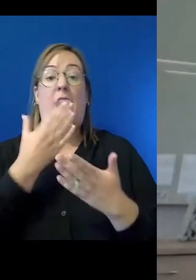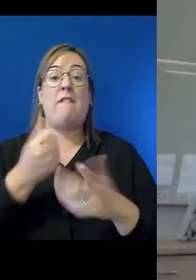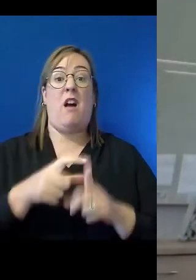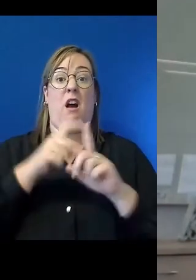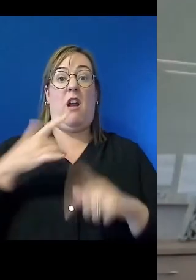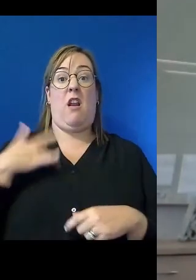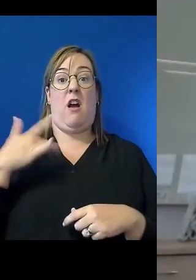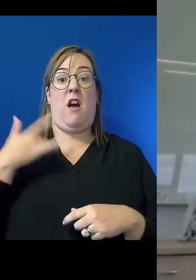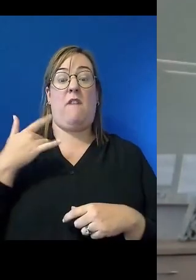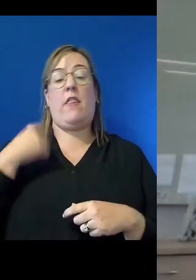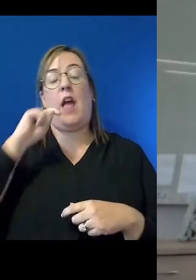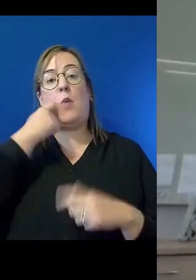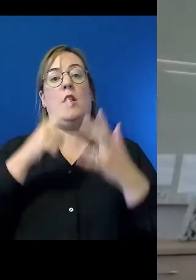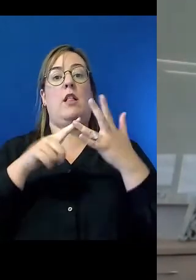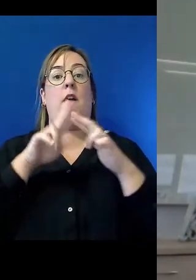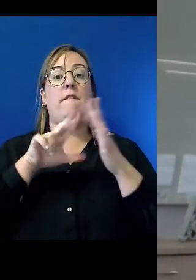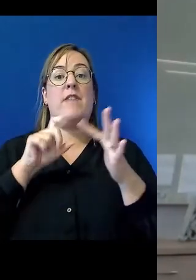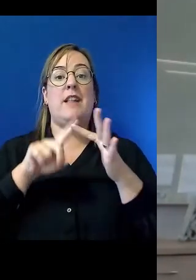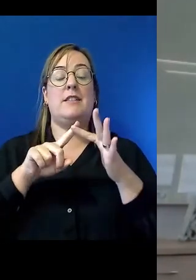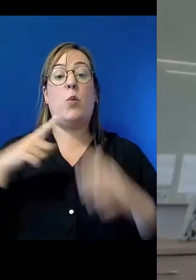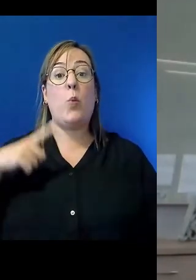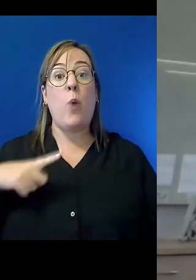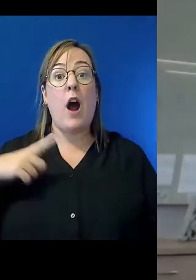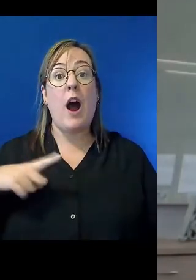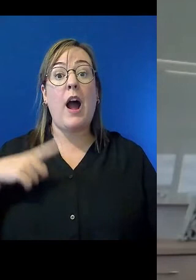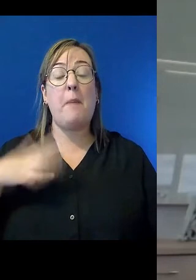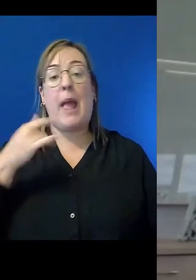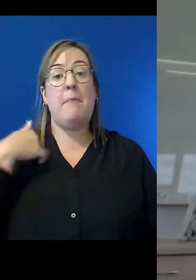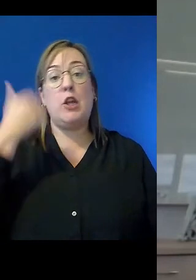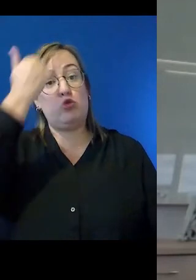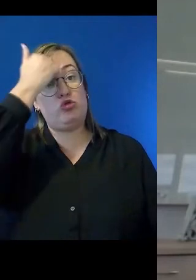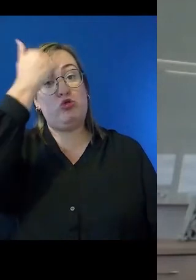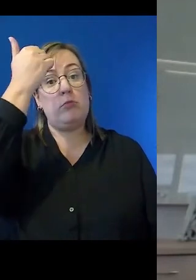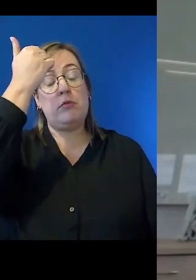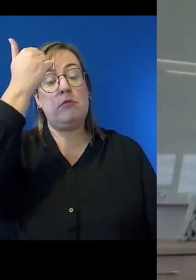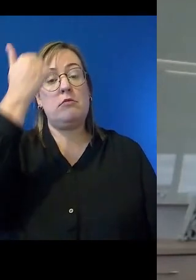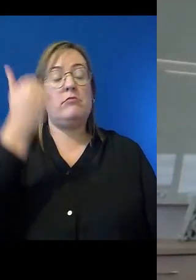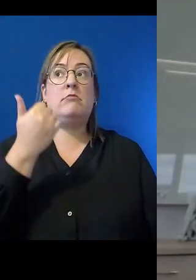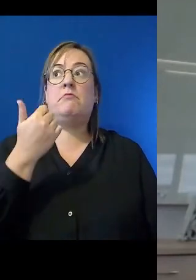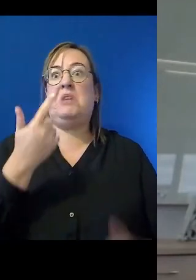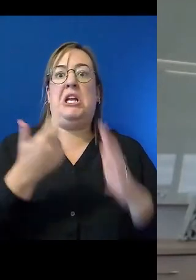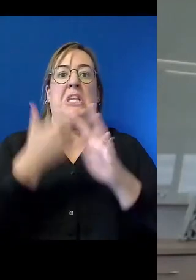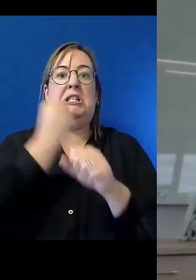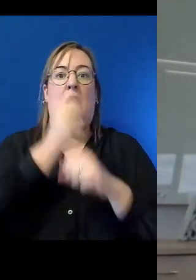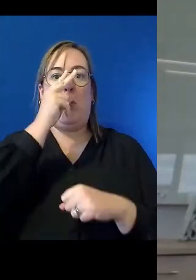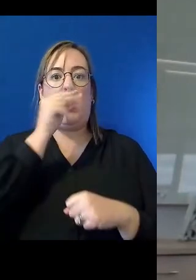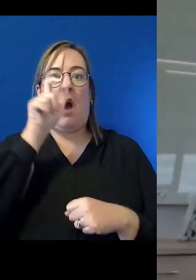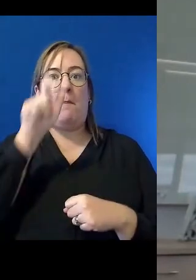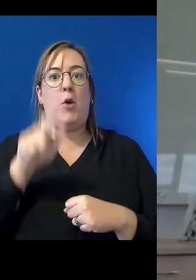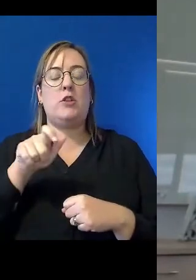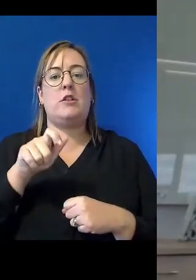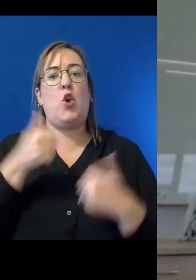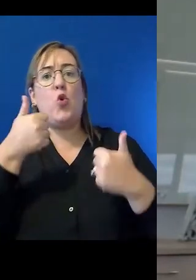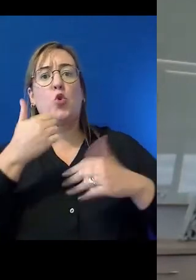committing offences out of stupidity. A young person who's got a good career goes off and damages